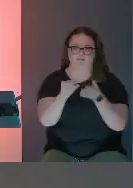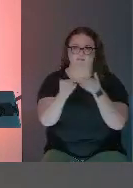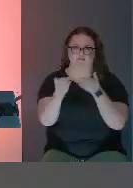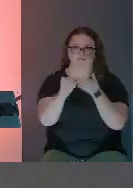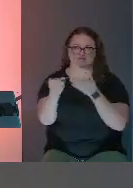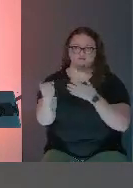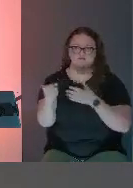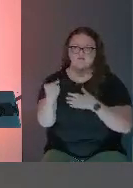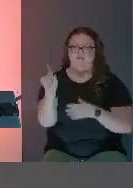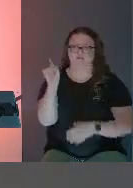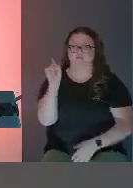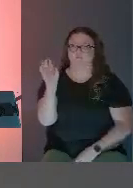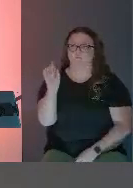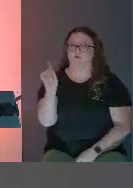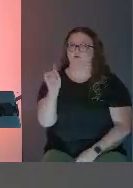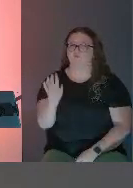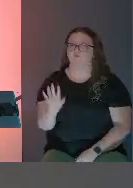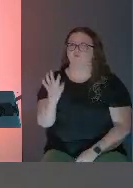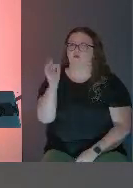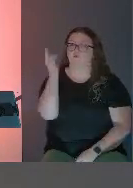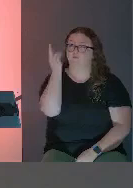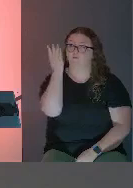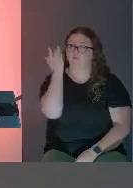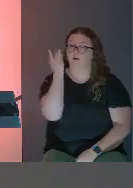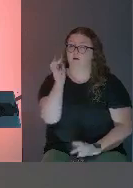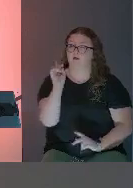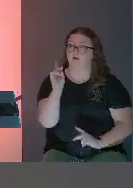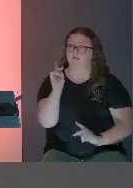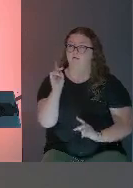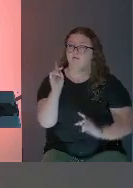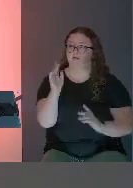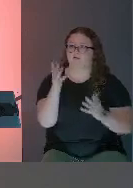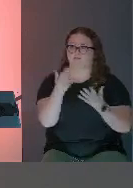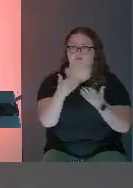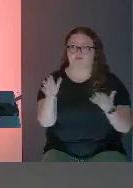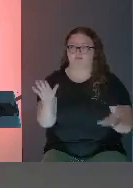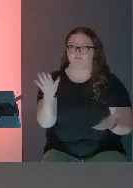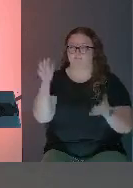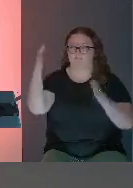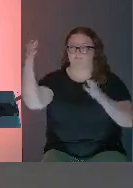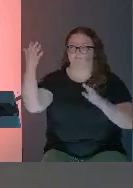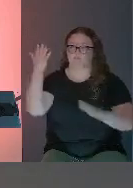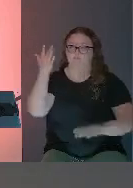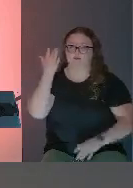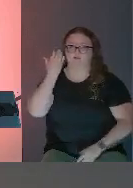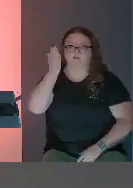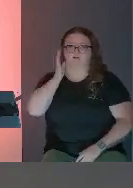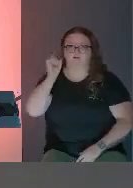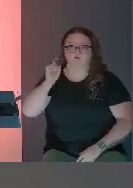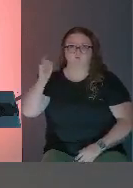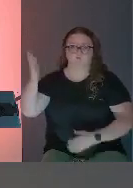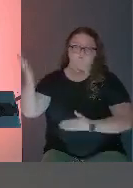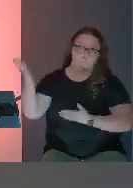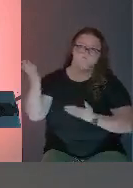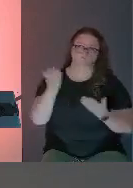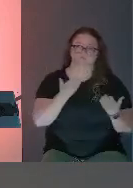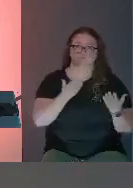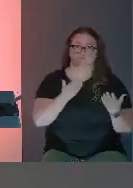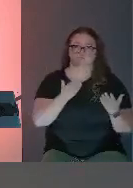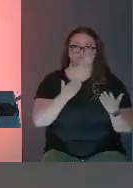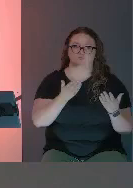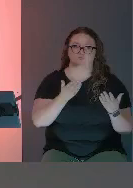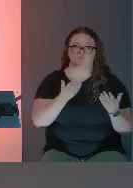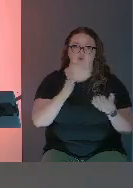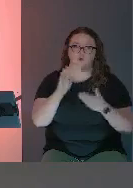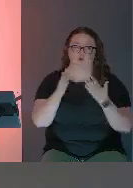passage where you find the reason why things went awry and why God had to introduce the judges